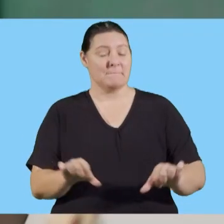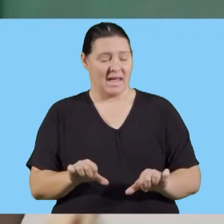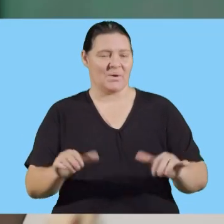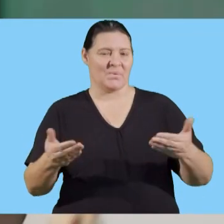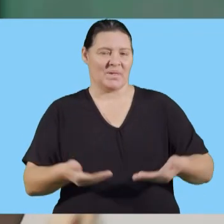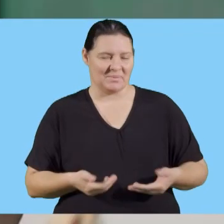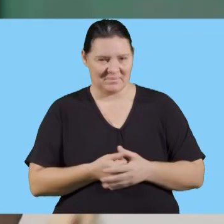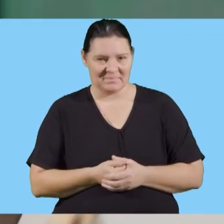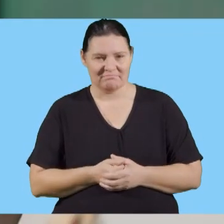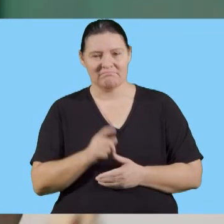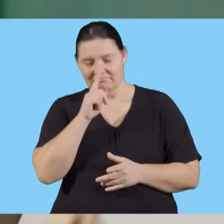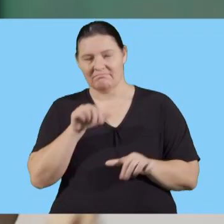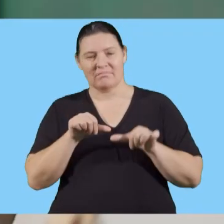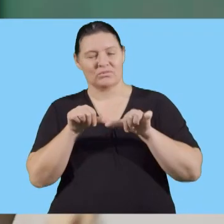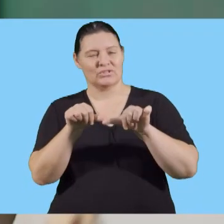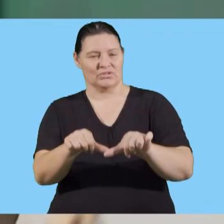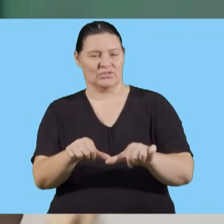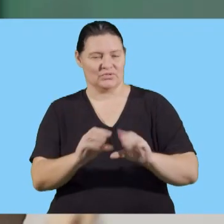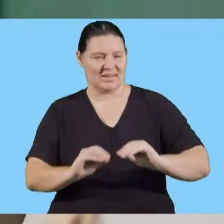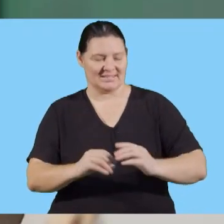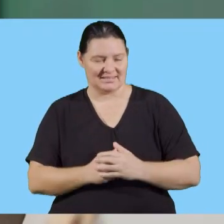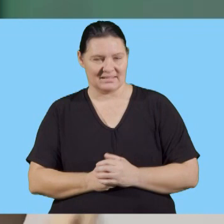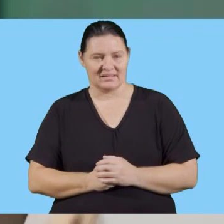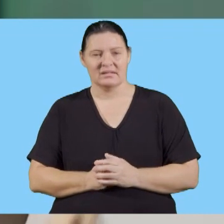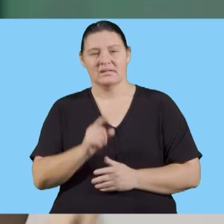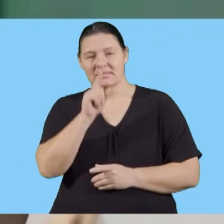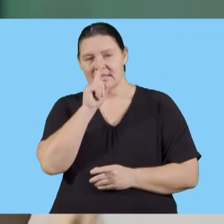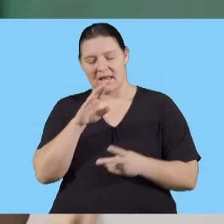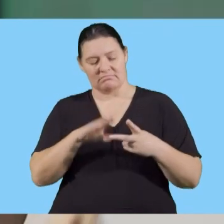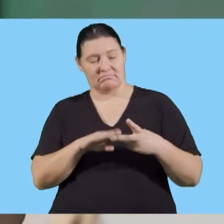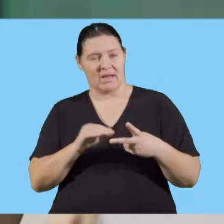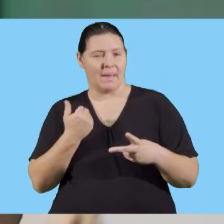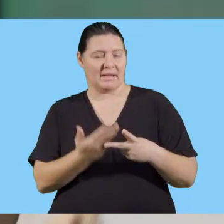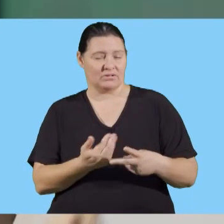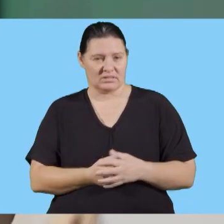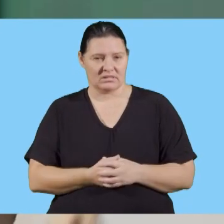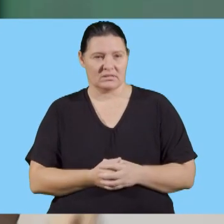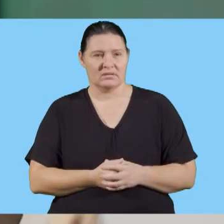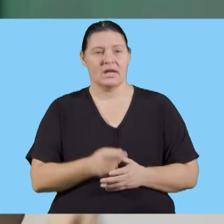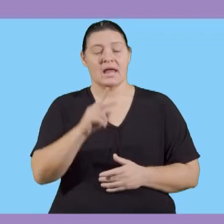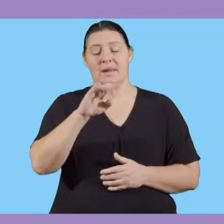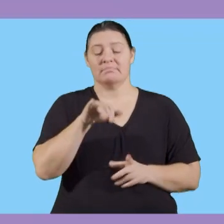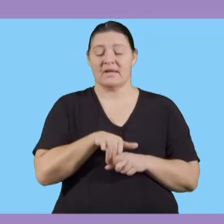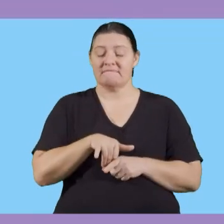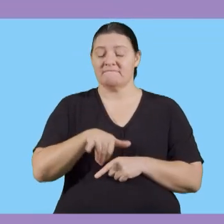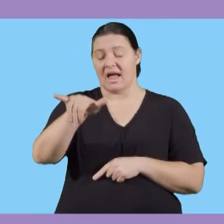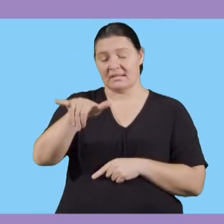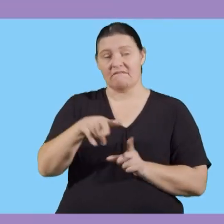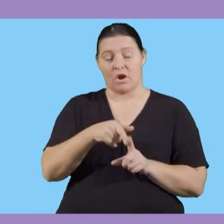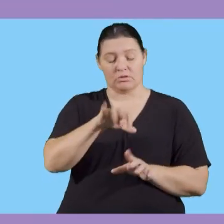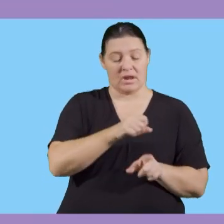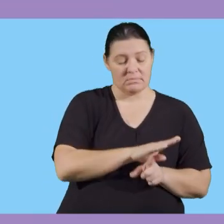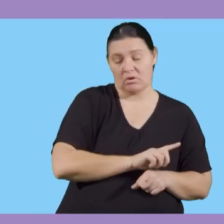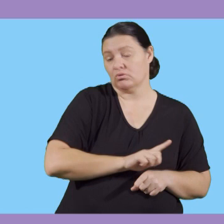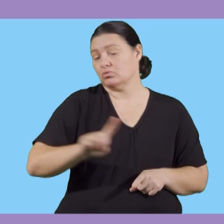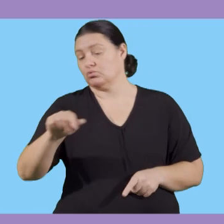Welcome back from the ad break, and let's continue with our lesson. Let's look at number 2 of our application questions. So NIMS's flight